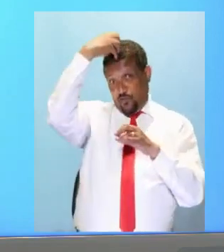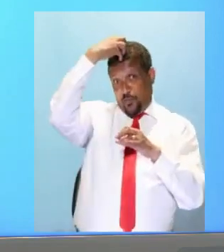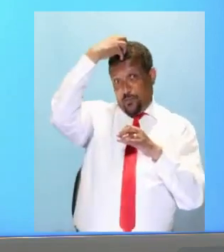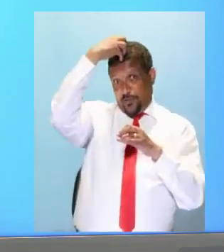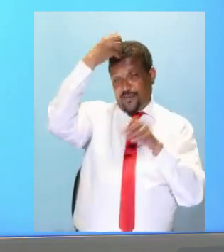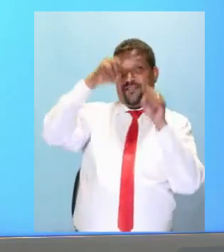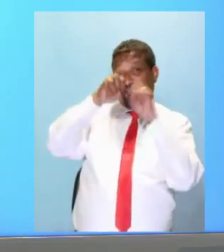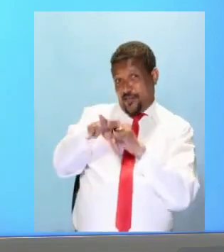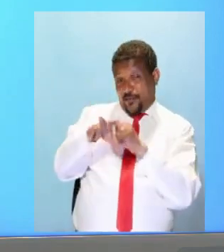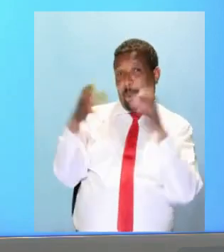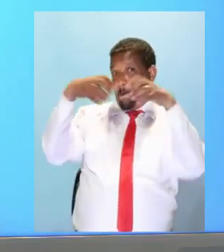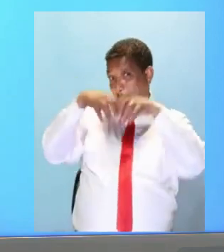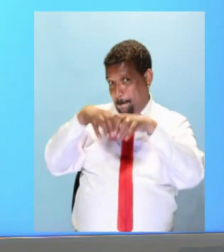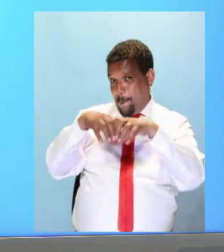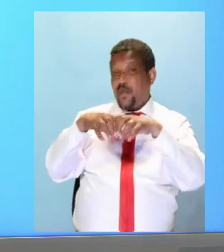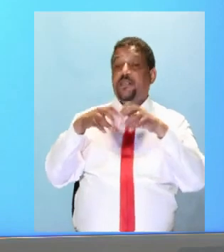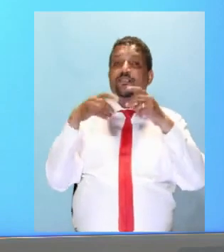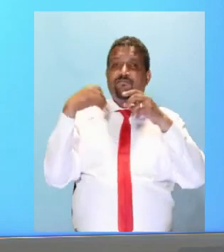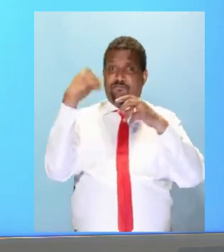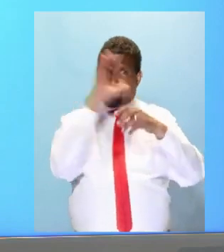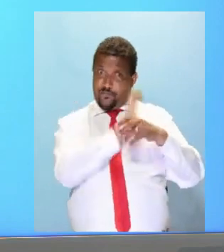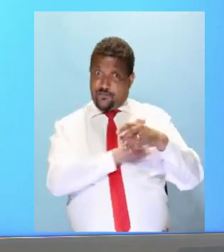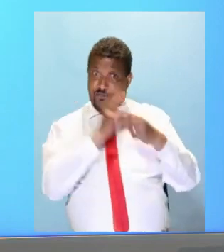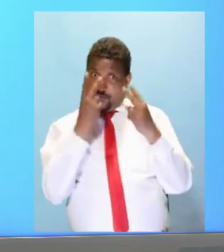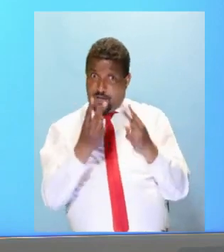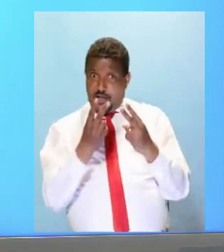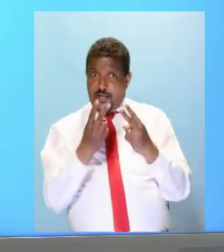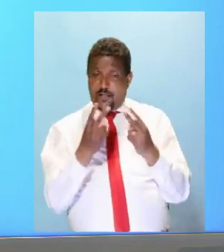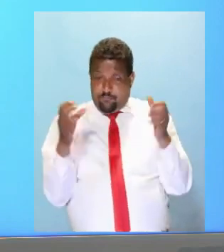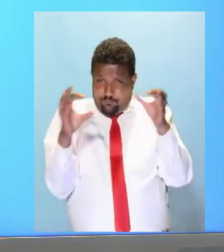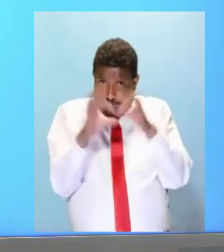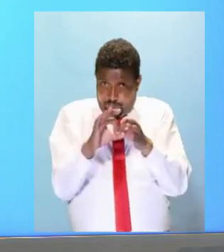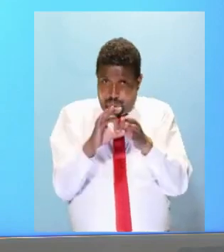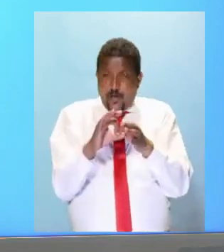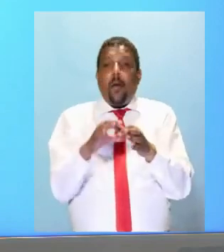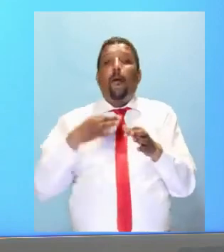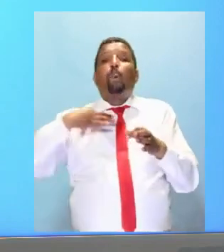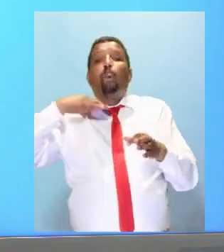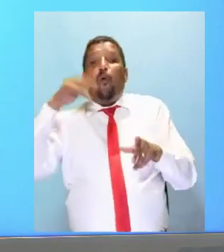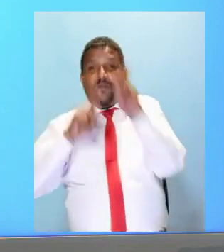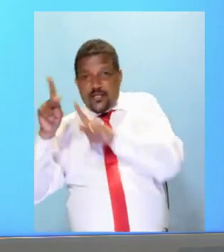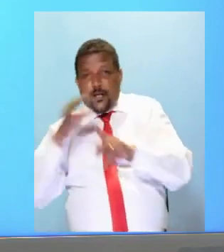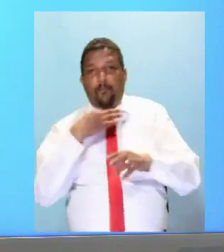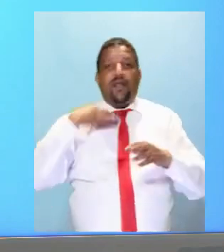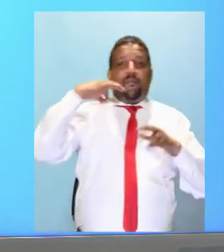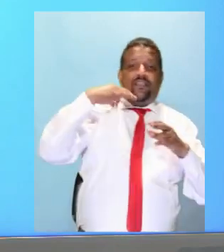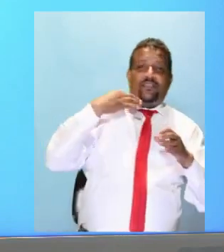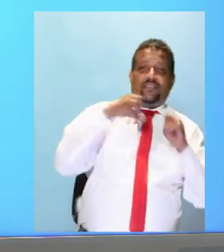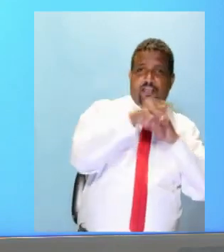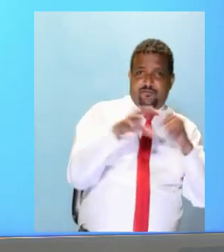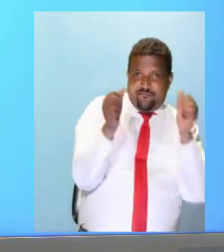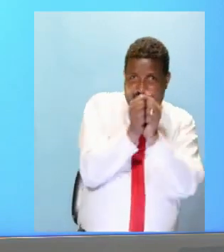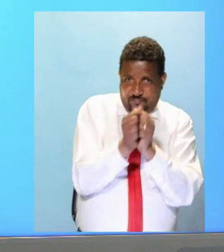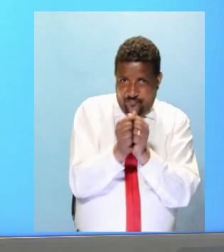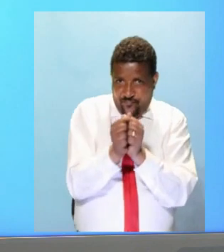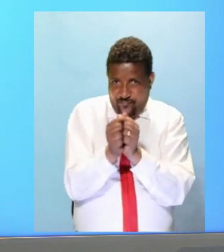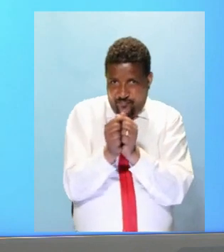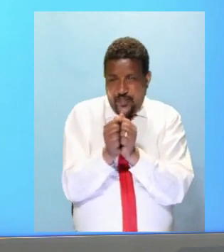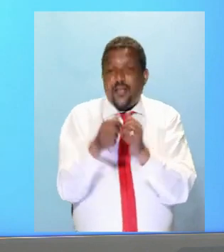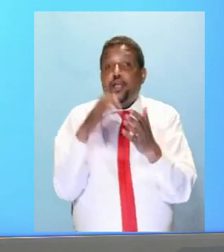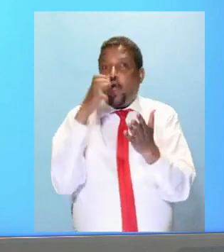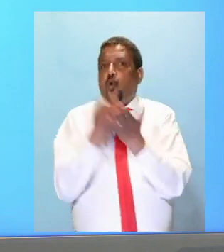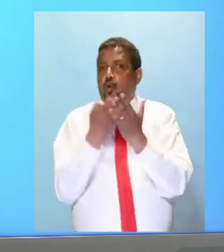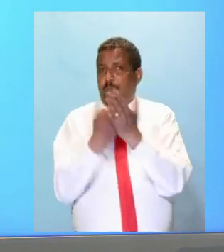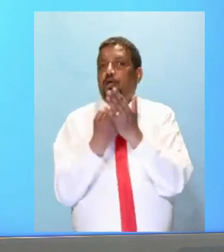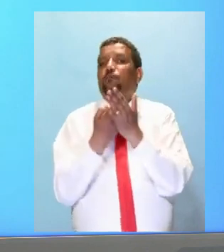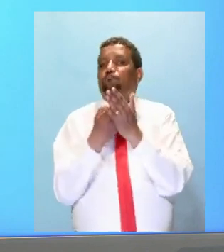government sector. When we see the features, there is coexistence of the public and private sectors. There is economic